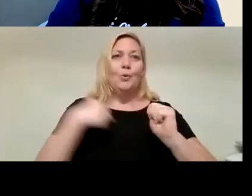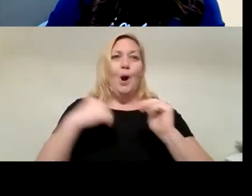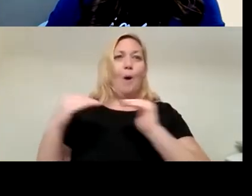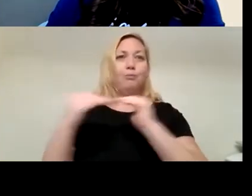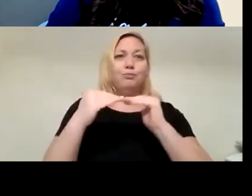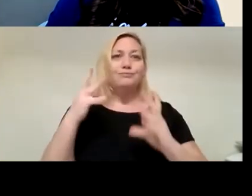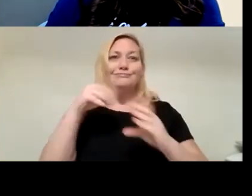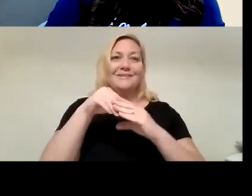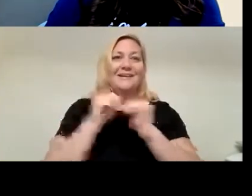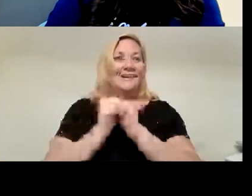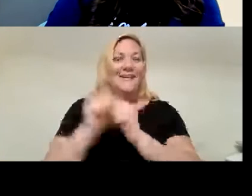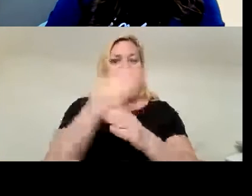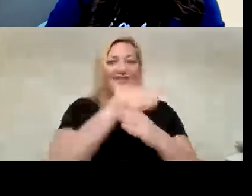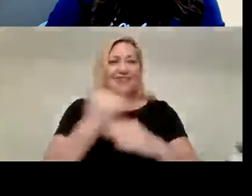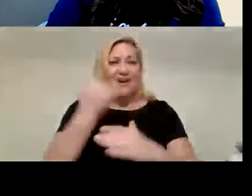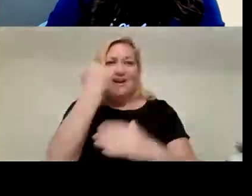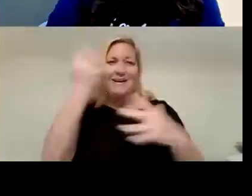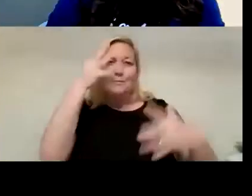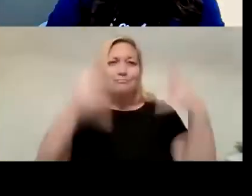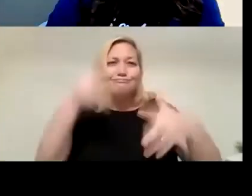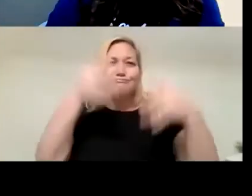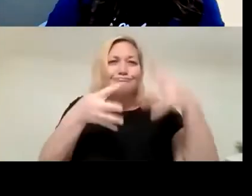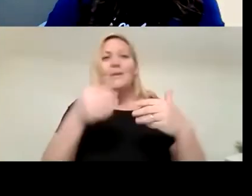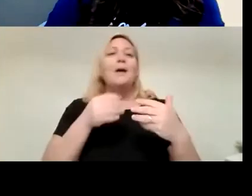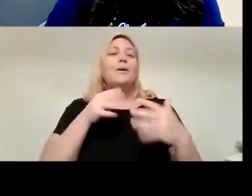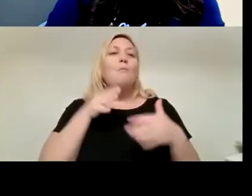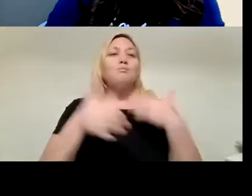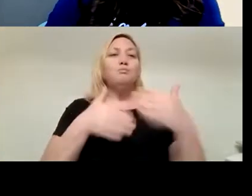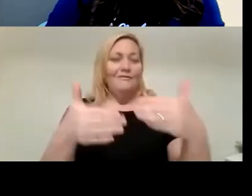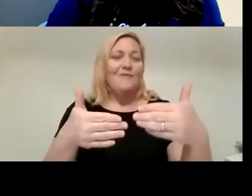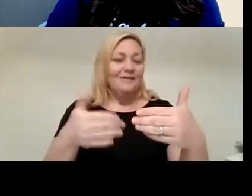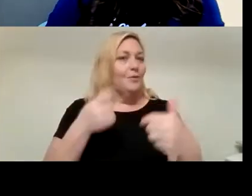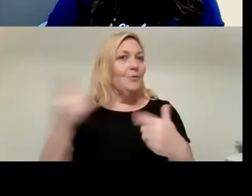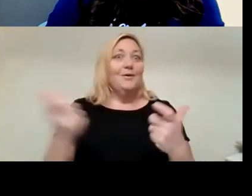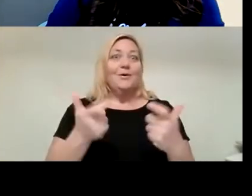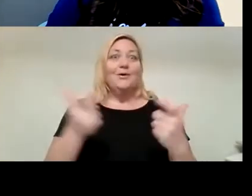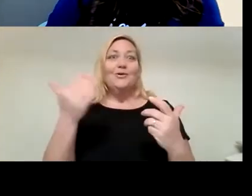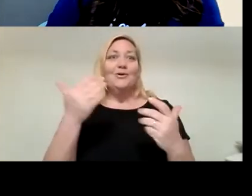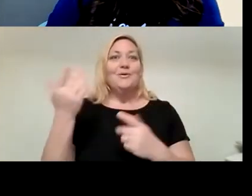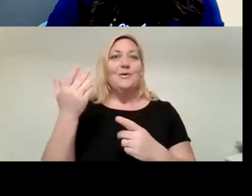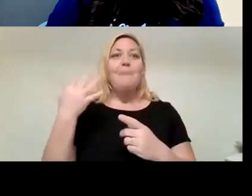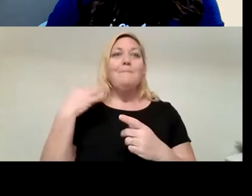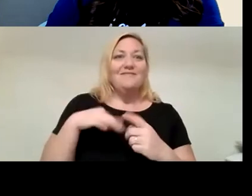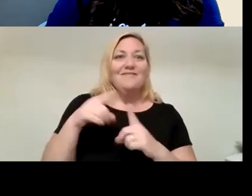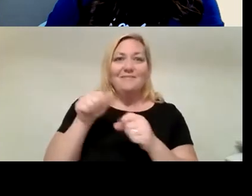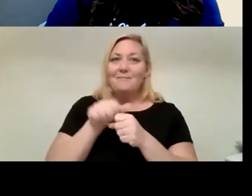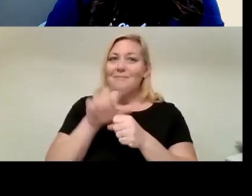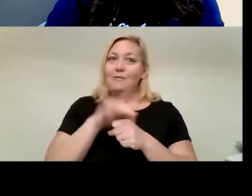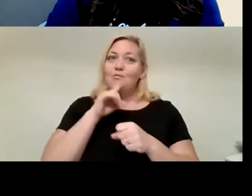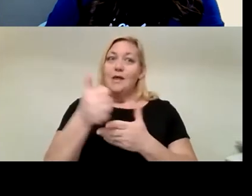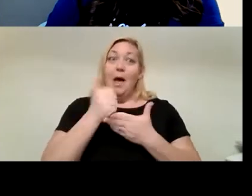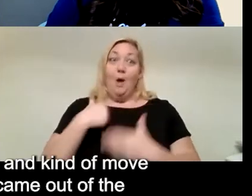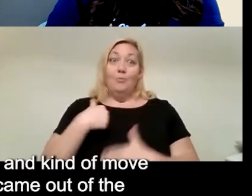on together and share ideas and kind of move forward. So that's one of the good things that came out of the pandemic that has definitely helped